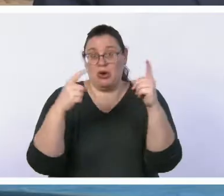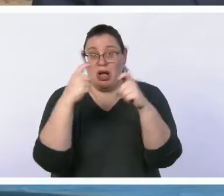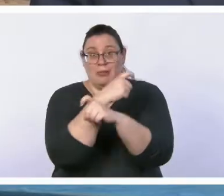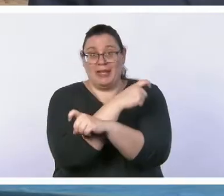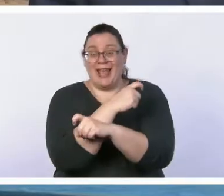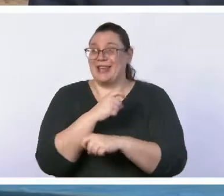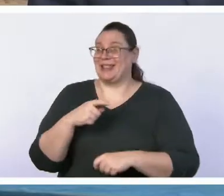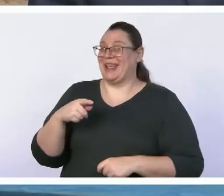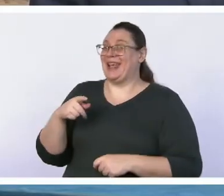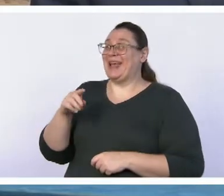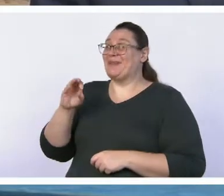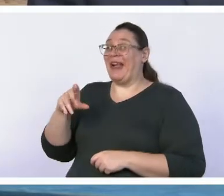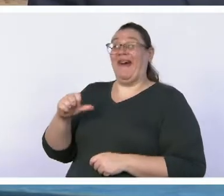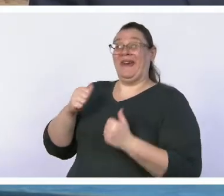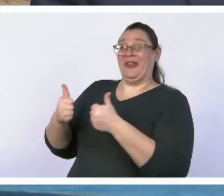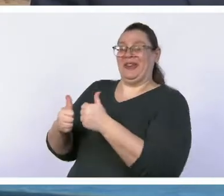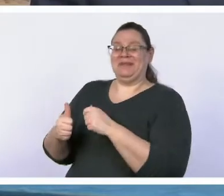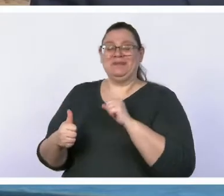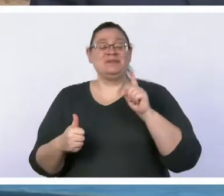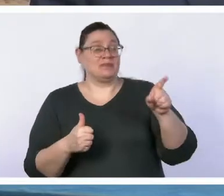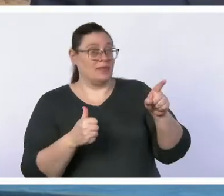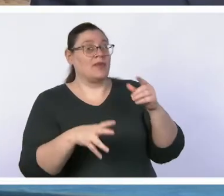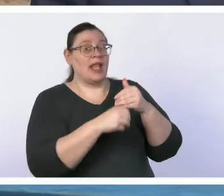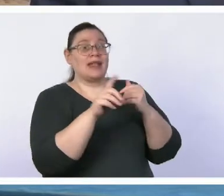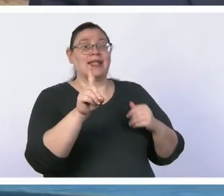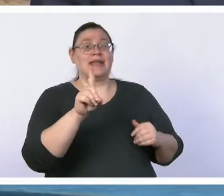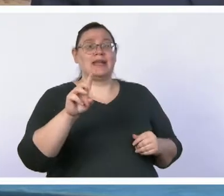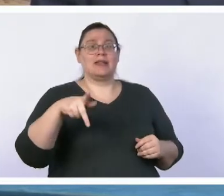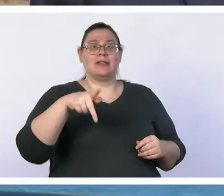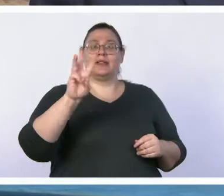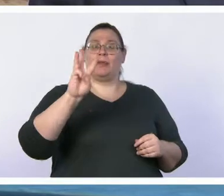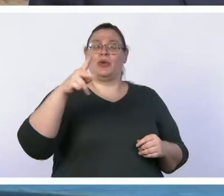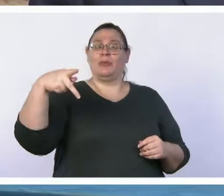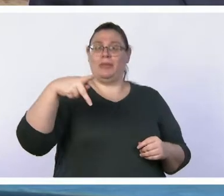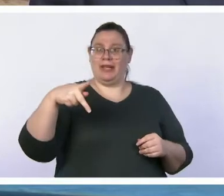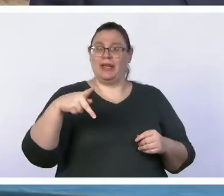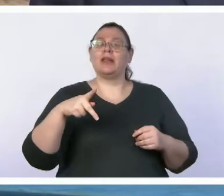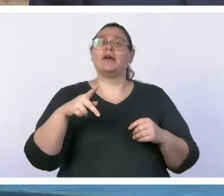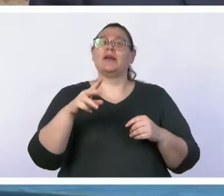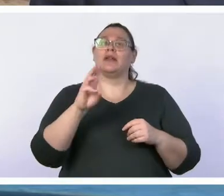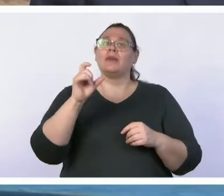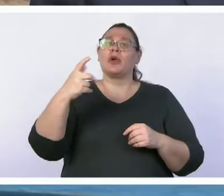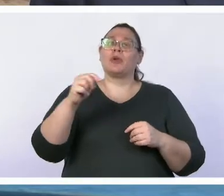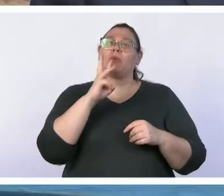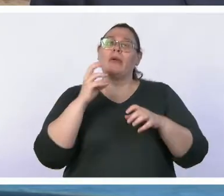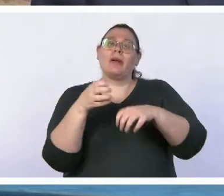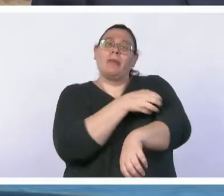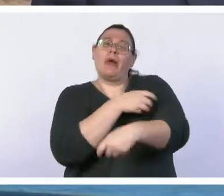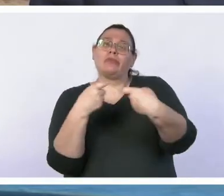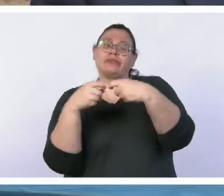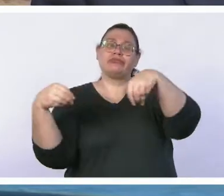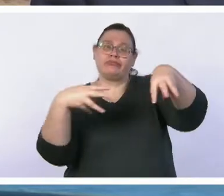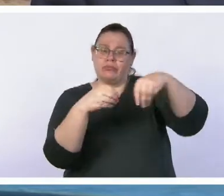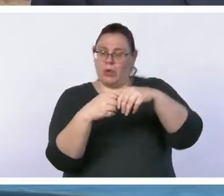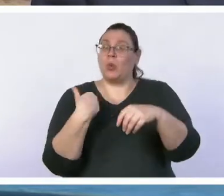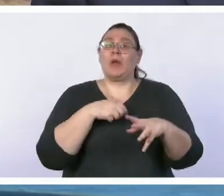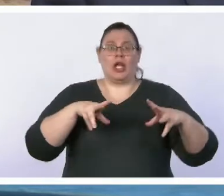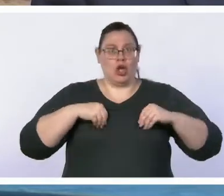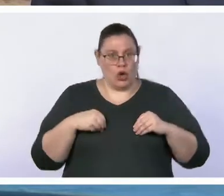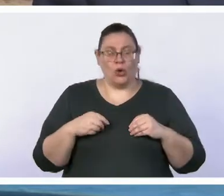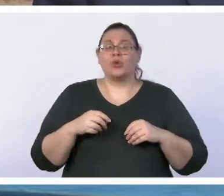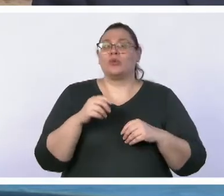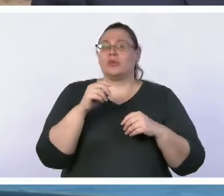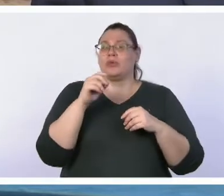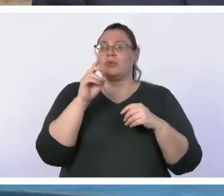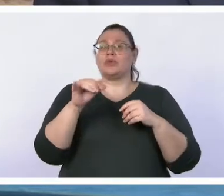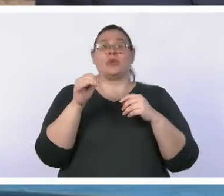We also have, of course, the DWP, which the city owns, Sure. which is entirely separate. It's called a proprietary department, so ratepayer funds